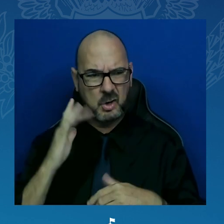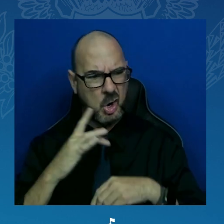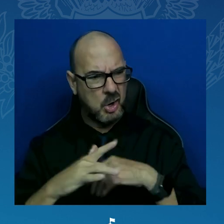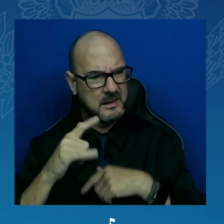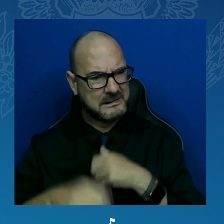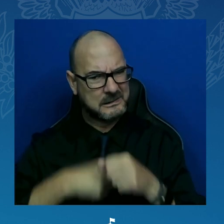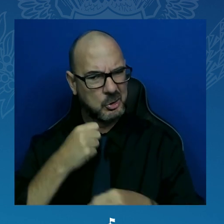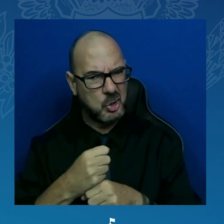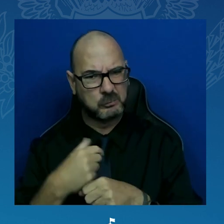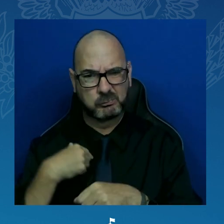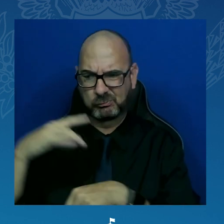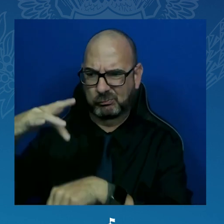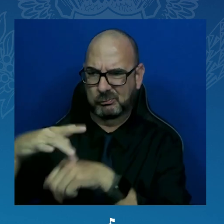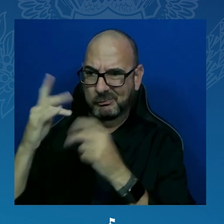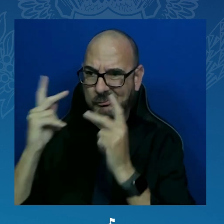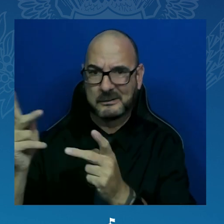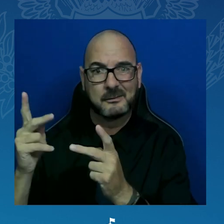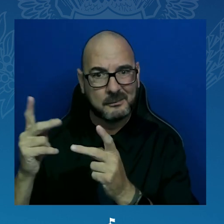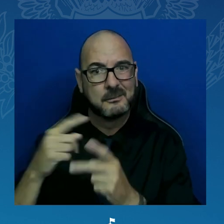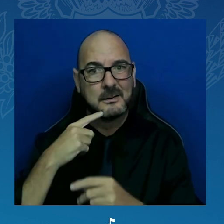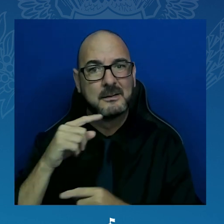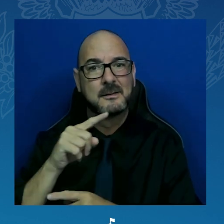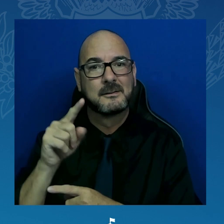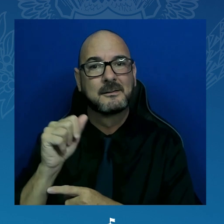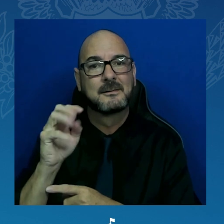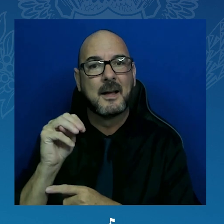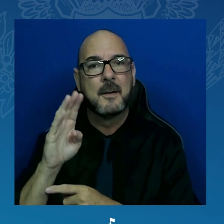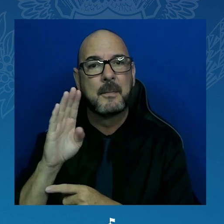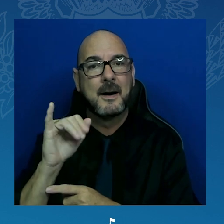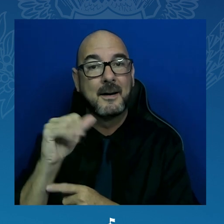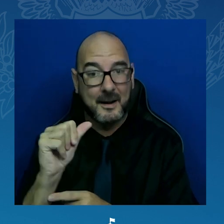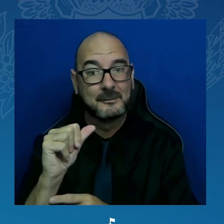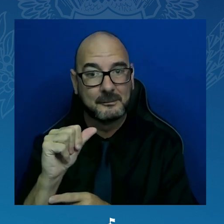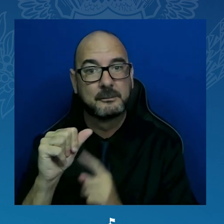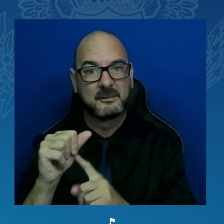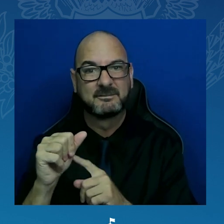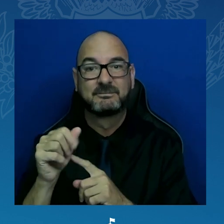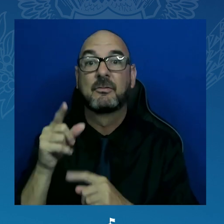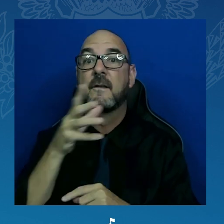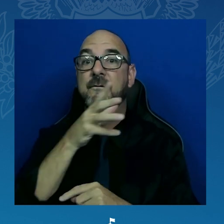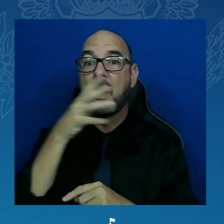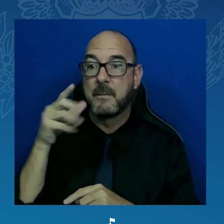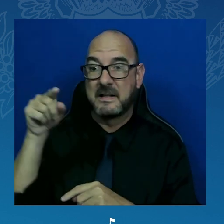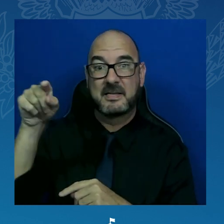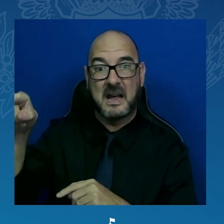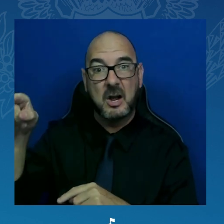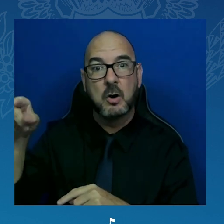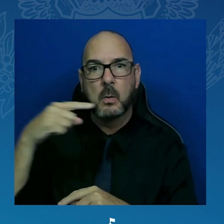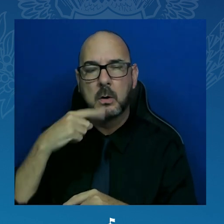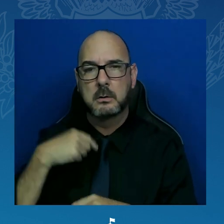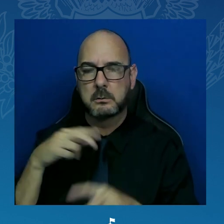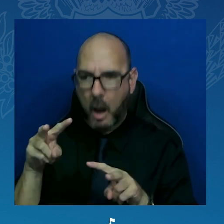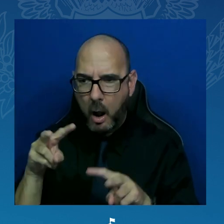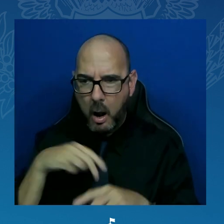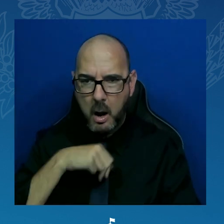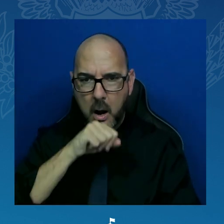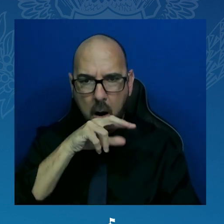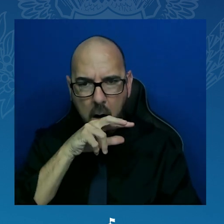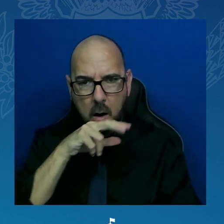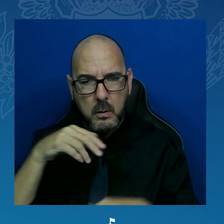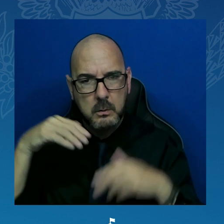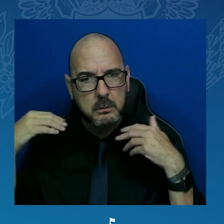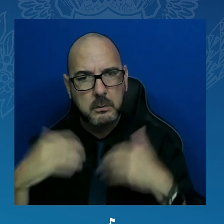in Zambia and visited a farm there and saw firsthand what climate-smart agriculture is doing,